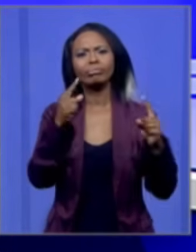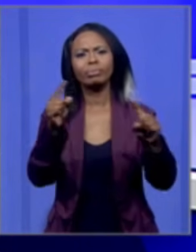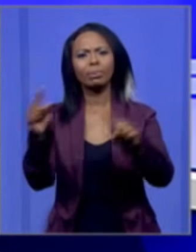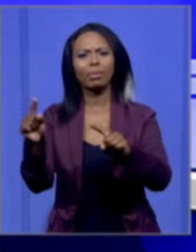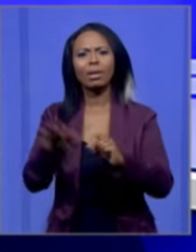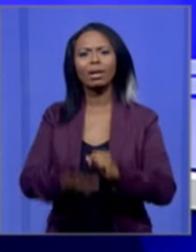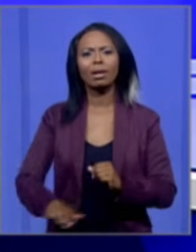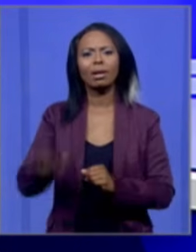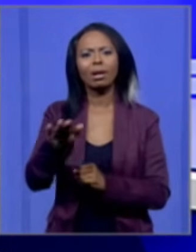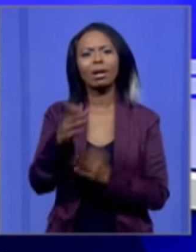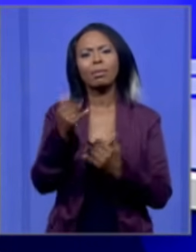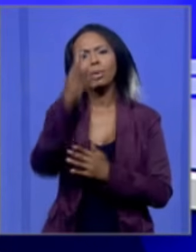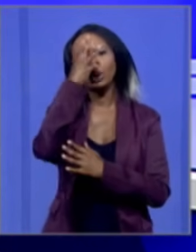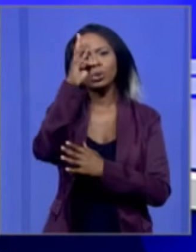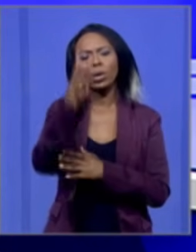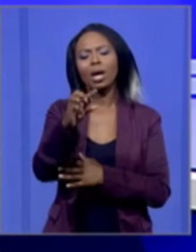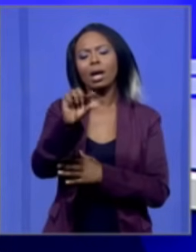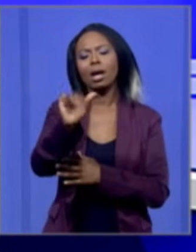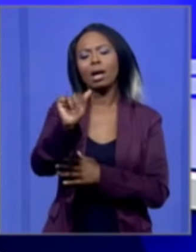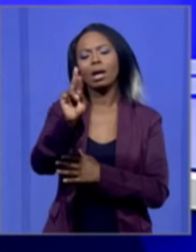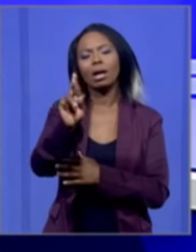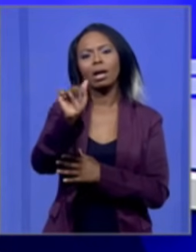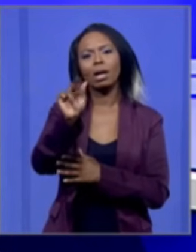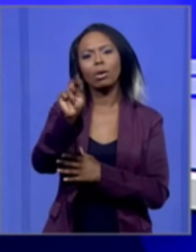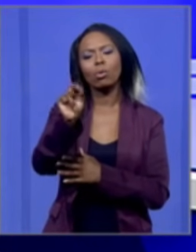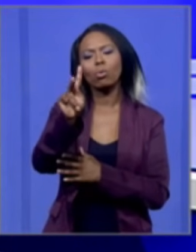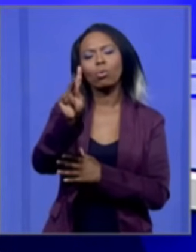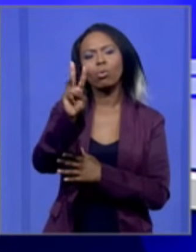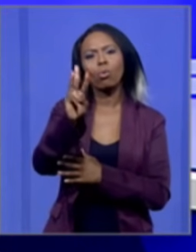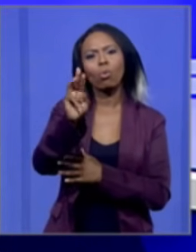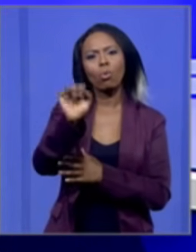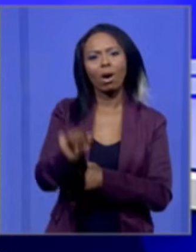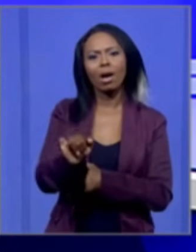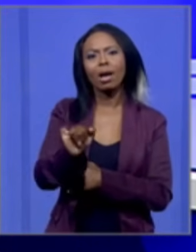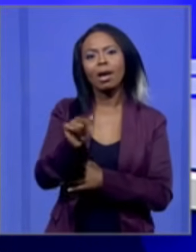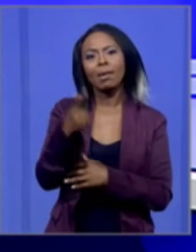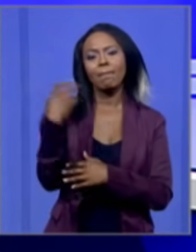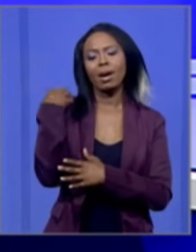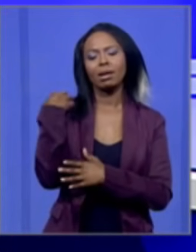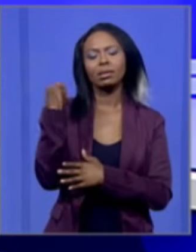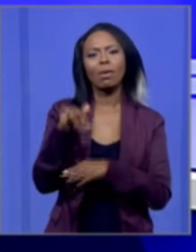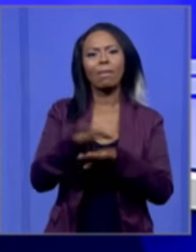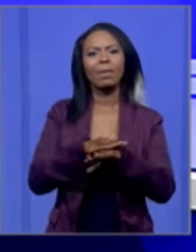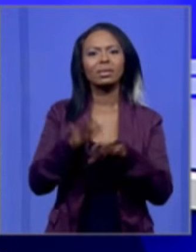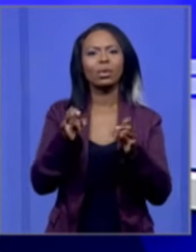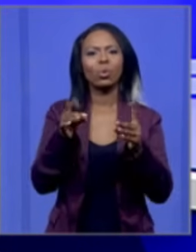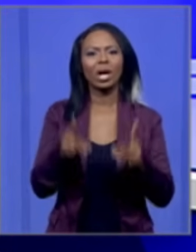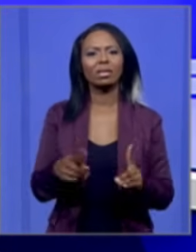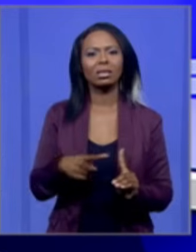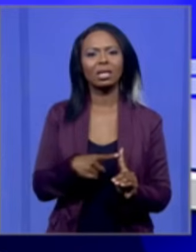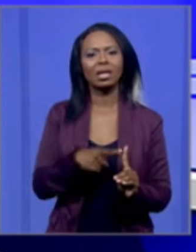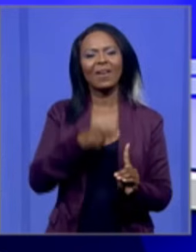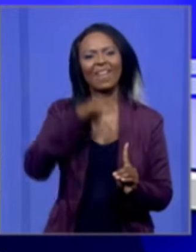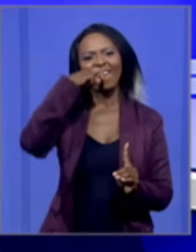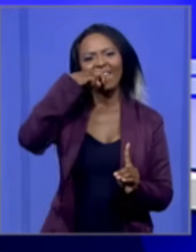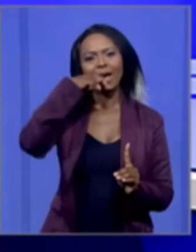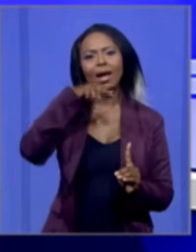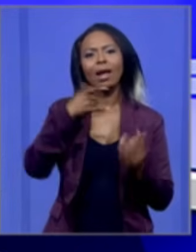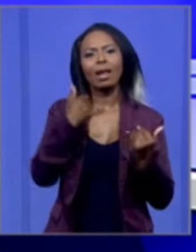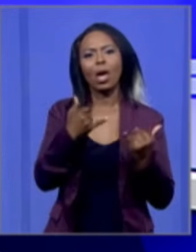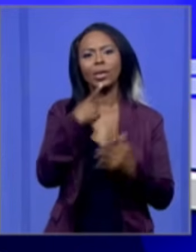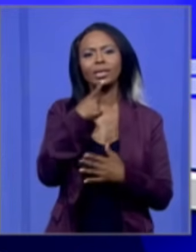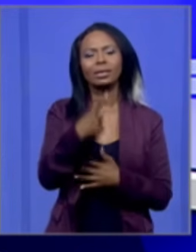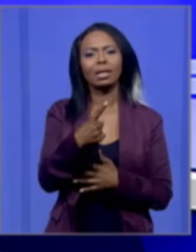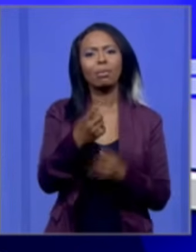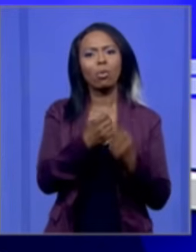ga rankua ka leboa la Pretoria. Tona ya thuto ya motheo Enje Motshekga o re kgoro ya gabo e komana madula a